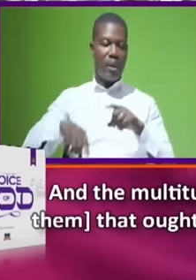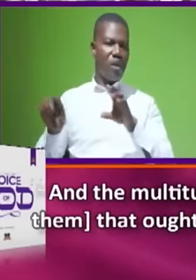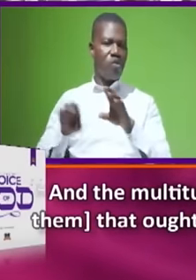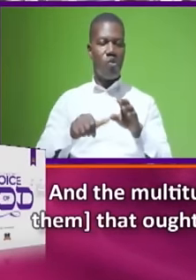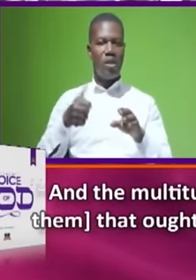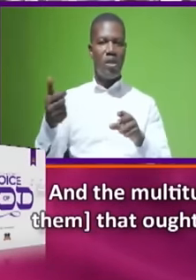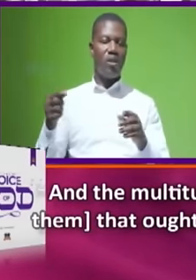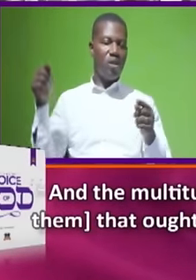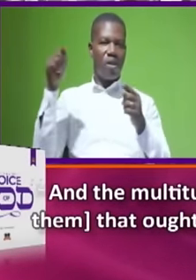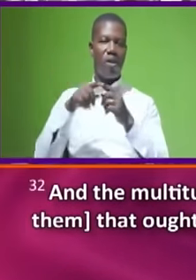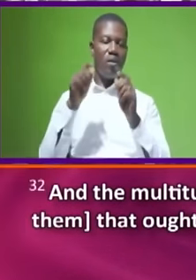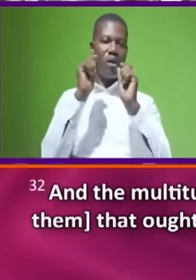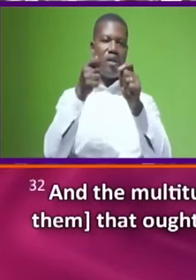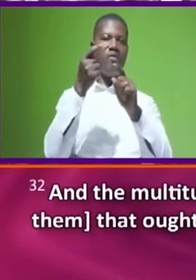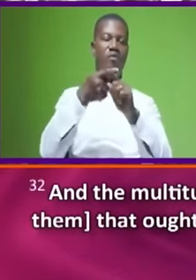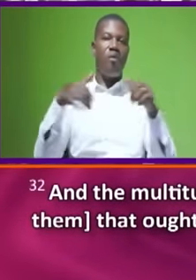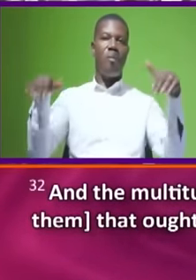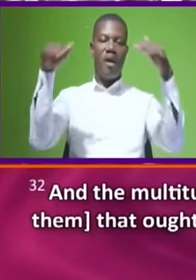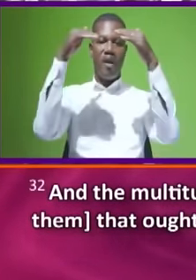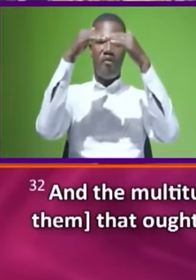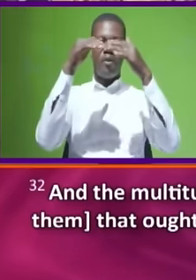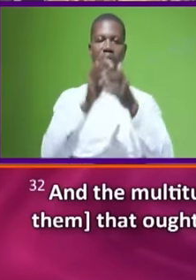anything unless it is given to him from